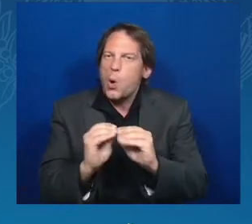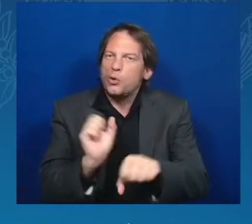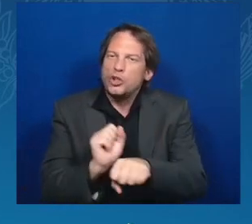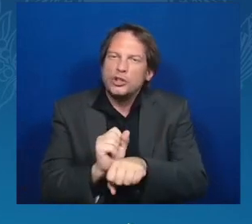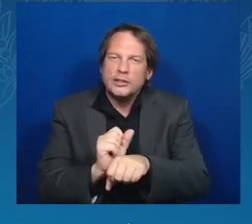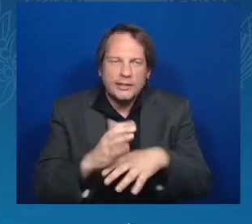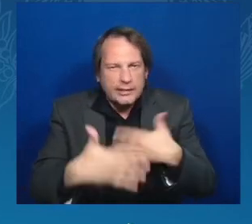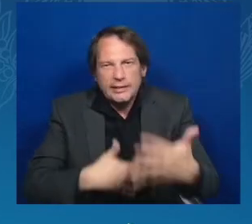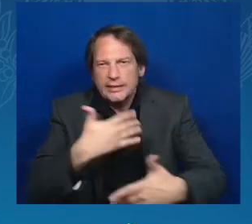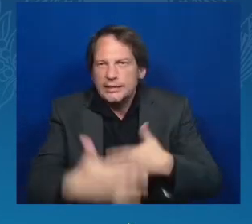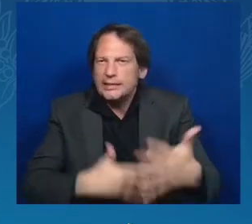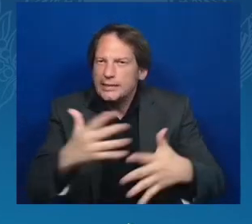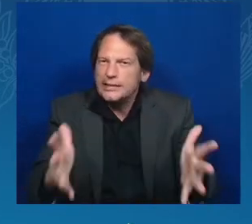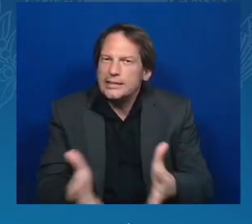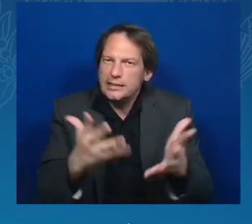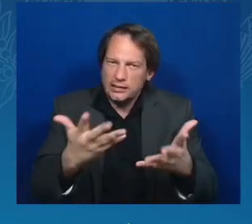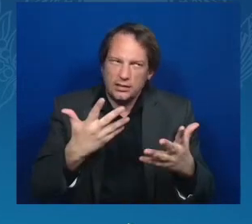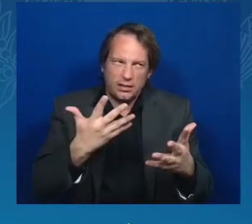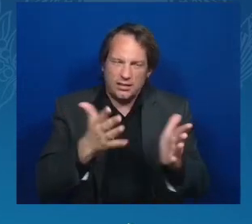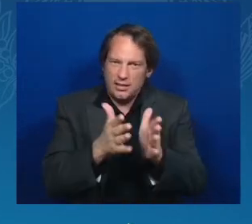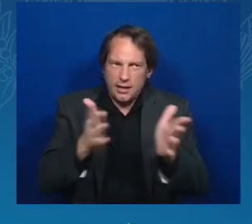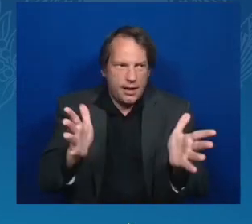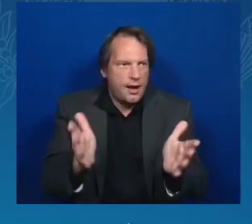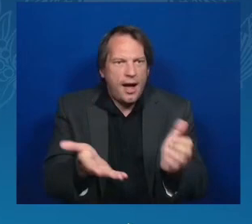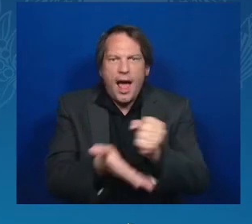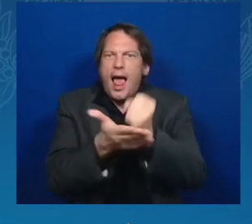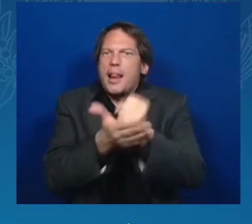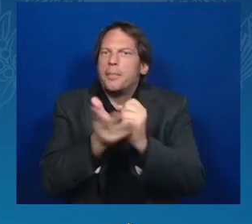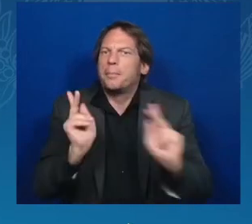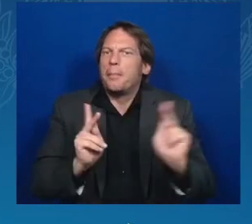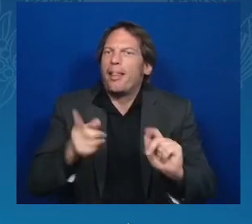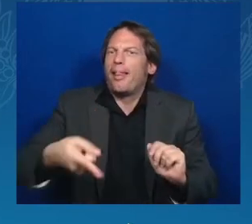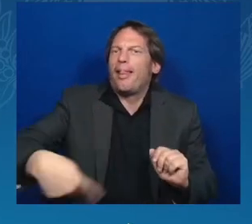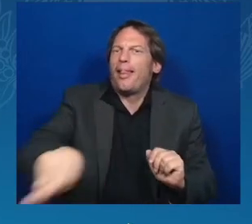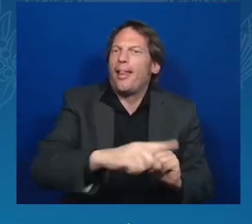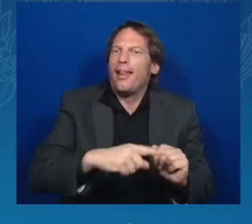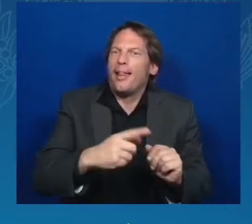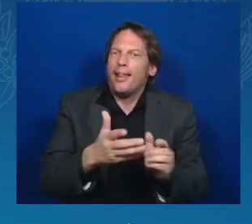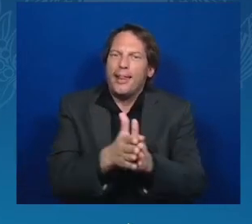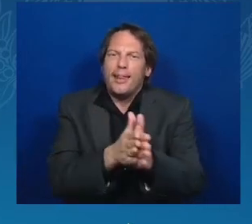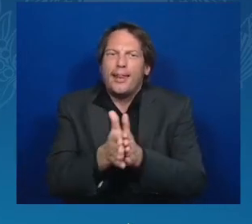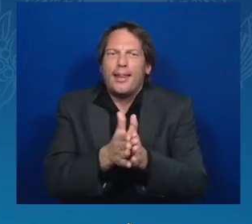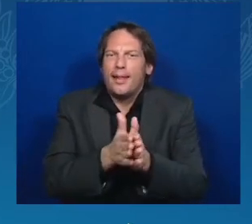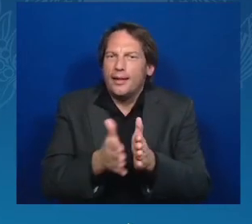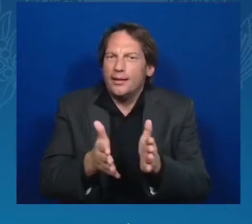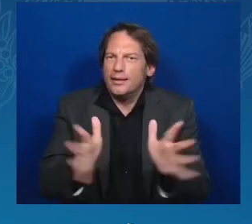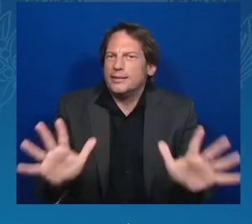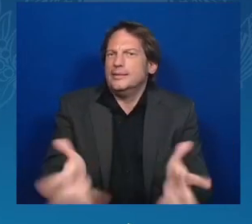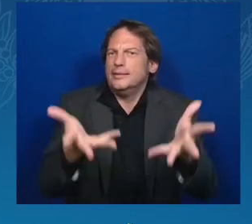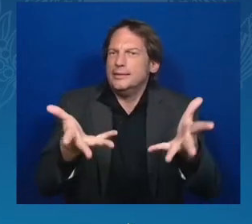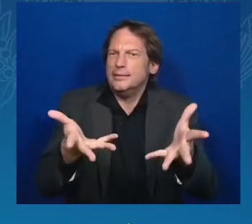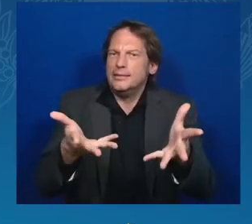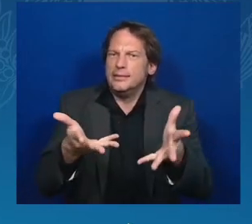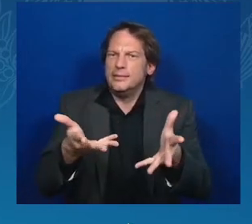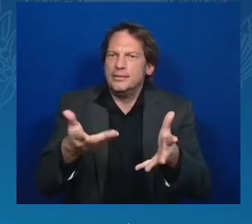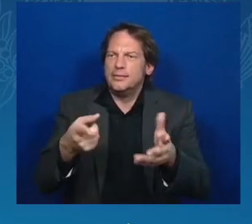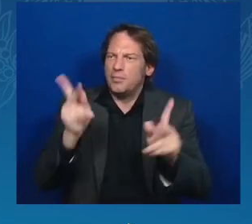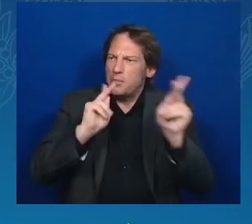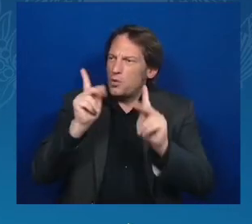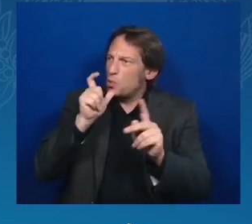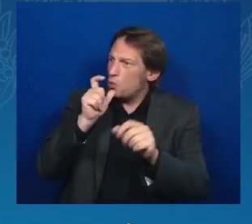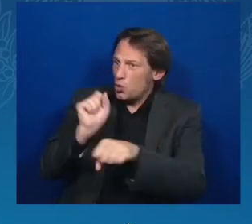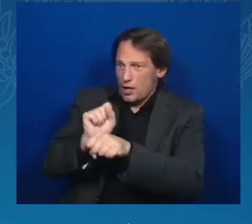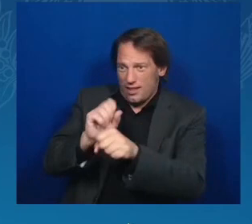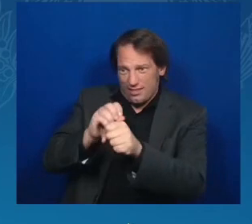like the professionals at this table, to do the work that they do that benefits so many others and benefits all of us as a